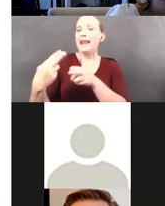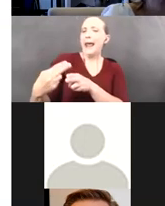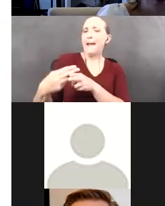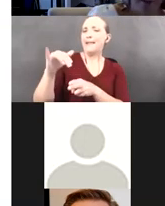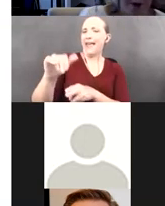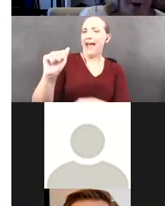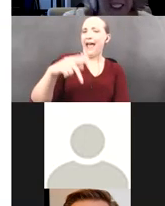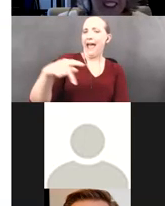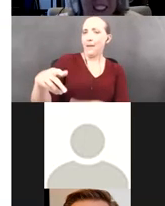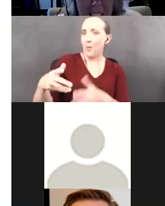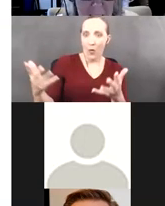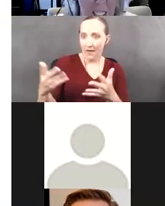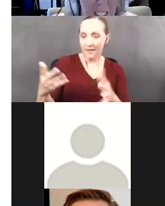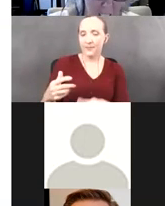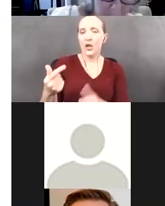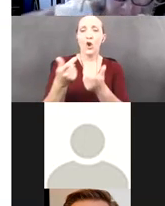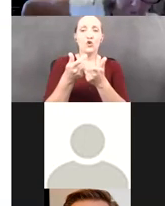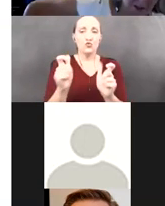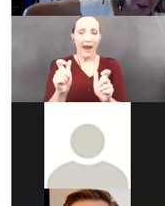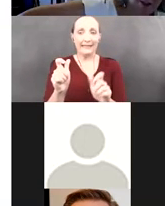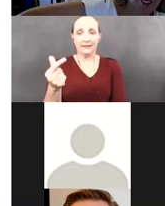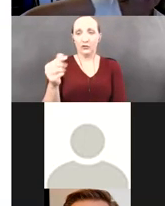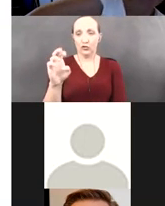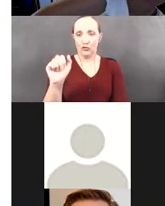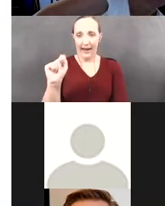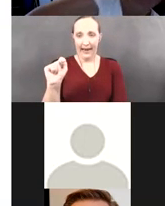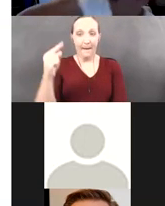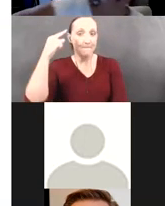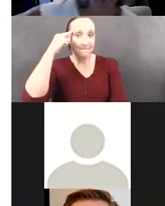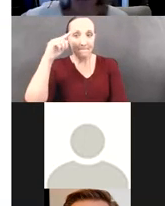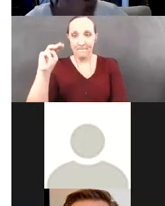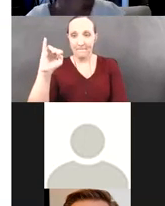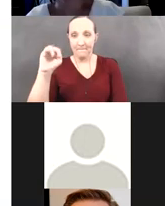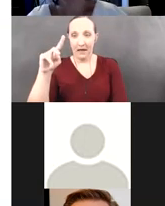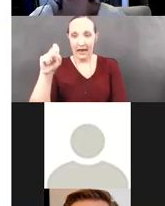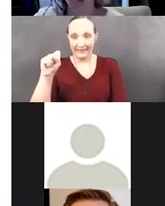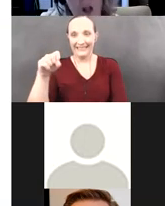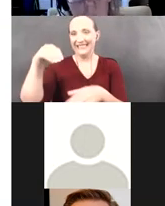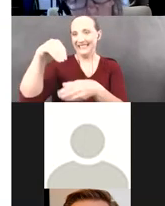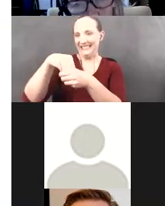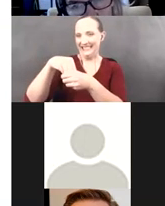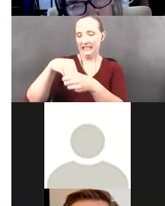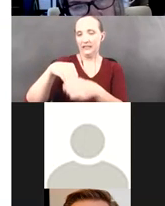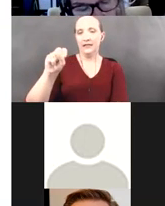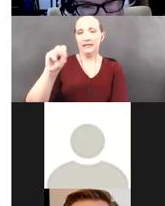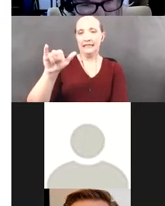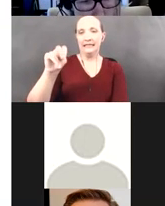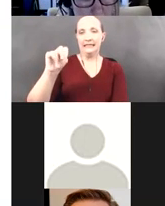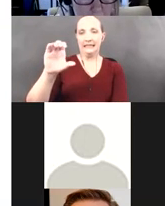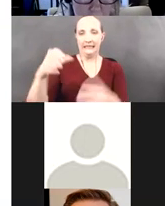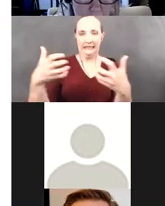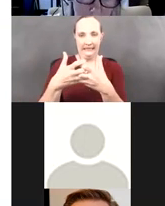And de it's la Great aplicación? Minds Y in es Sync. Great Minds in Sync. Thank you for clarifying. Gracias por aclarar eso. We also have